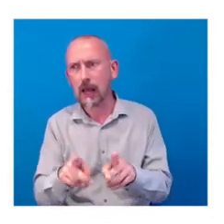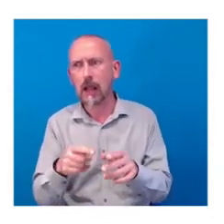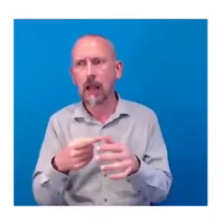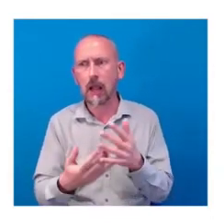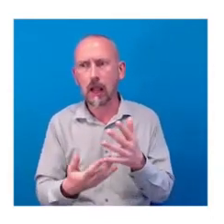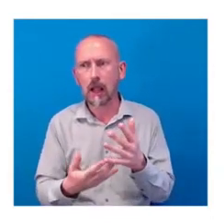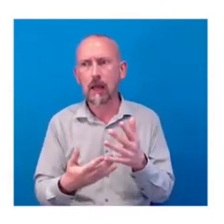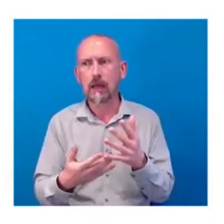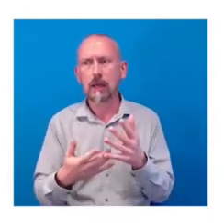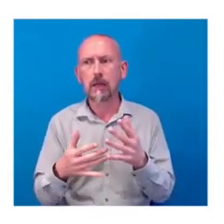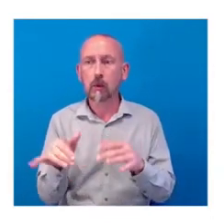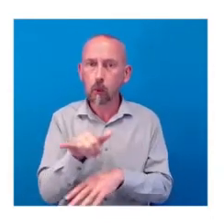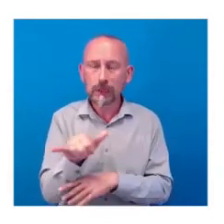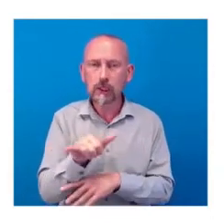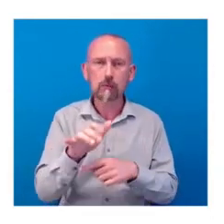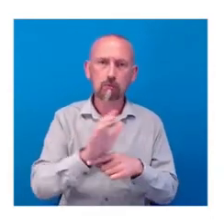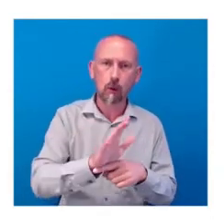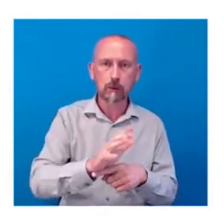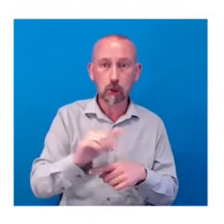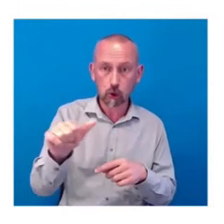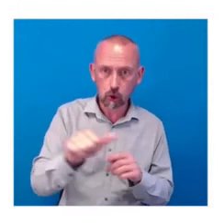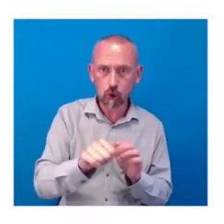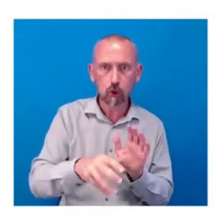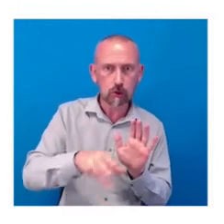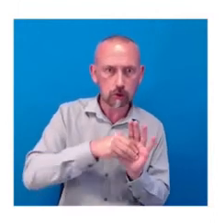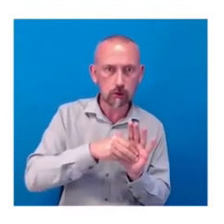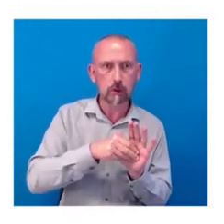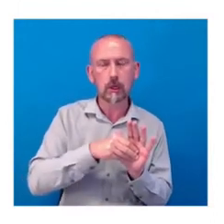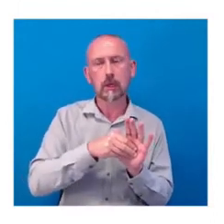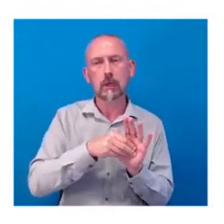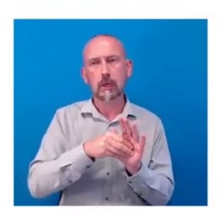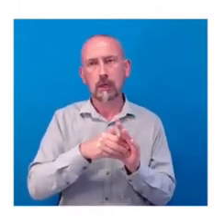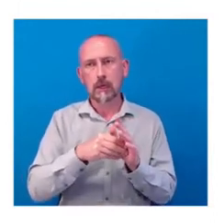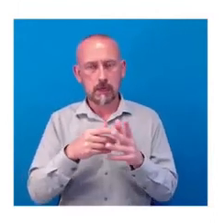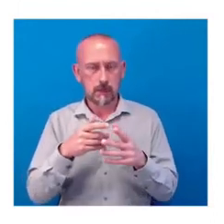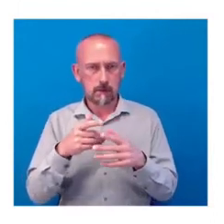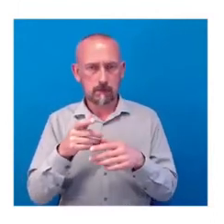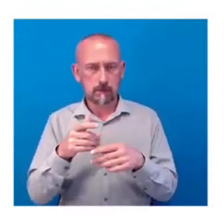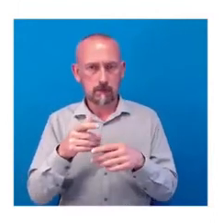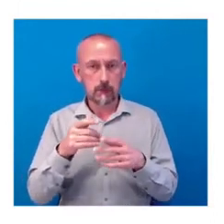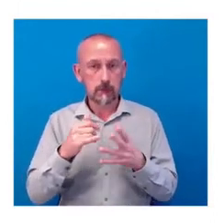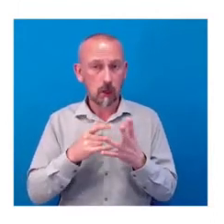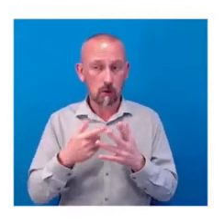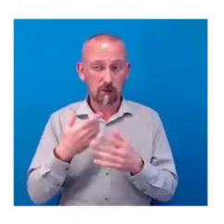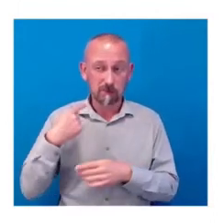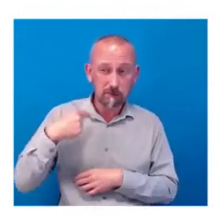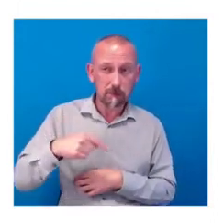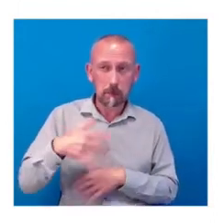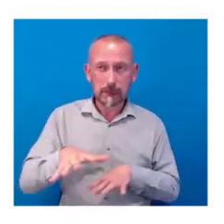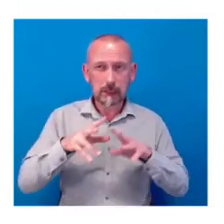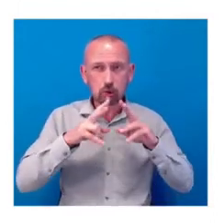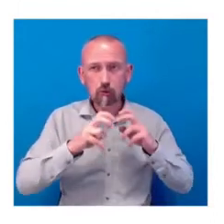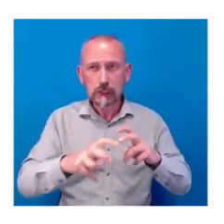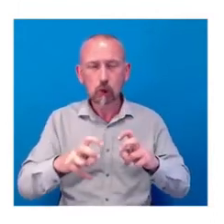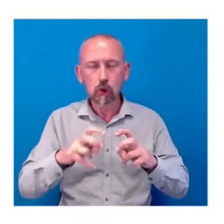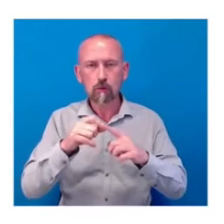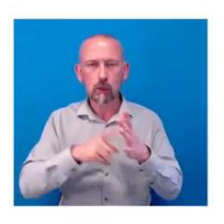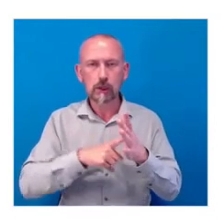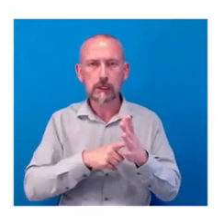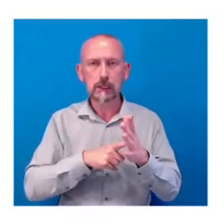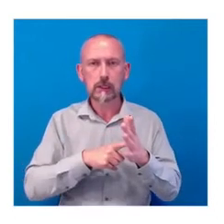which programs to audio describe and gist. And we're just doing a bit of research, quite an extensive research project, to look actually at what's already